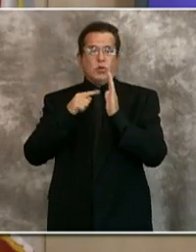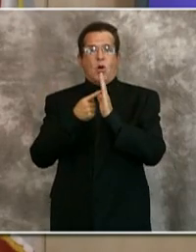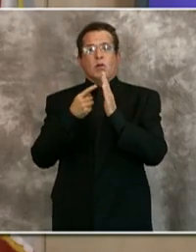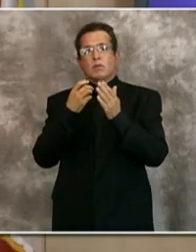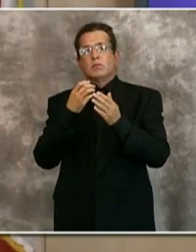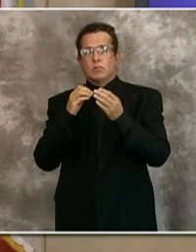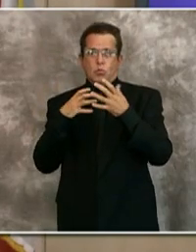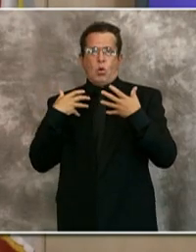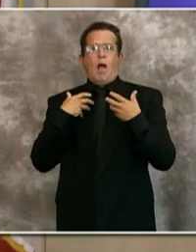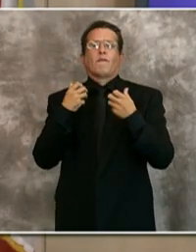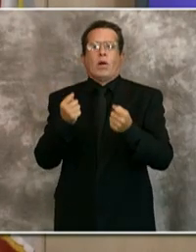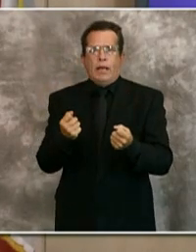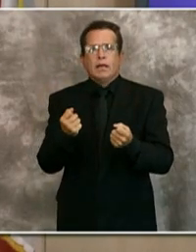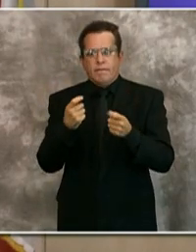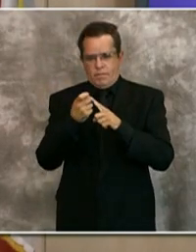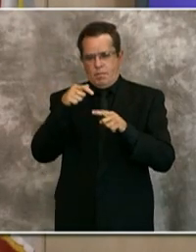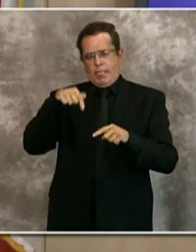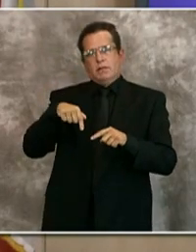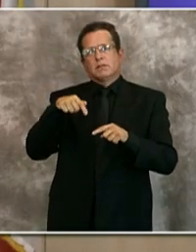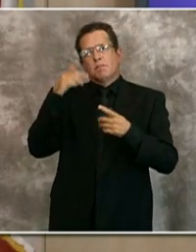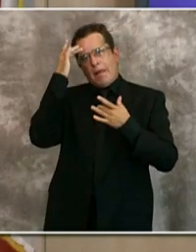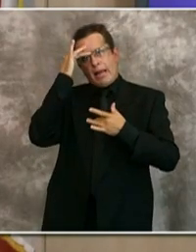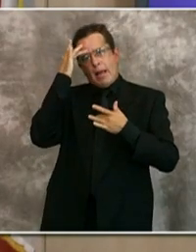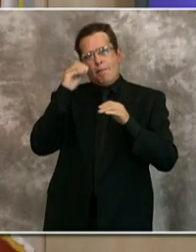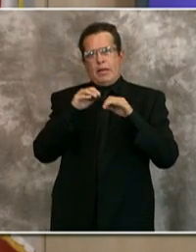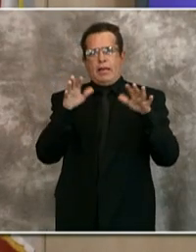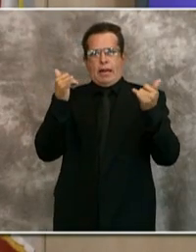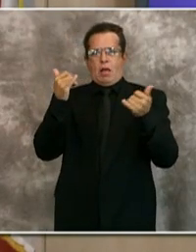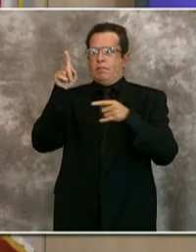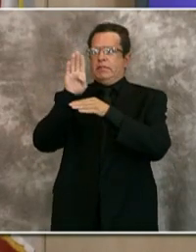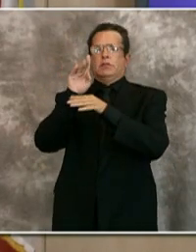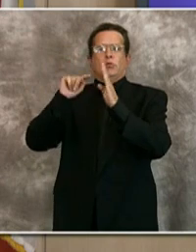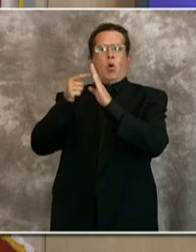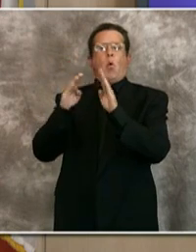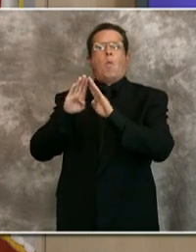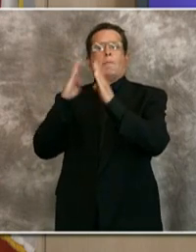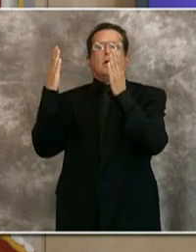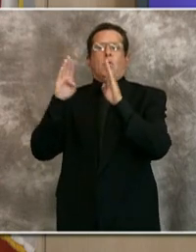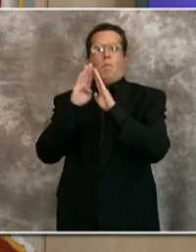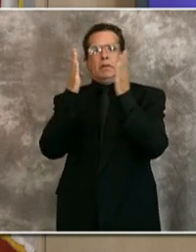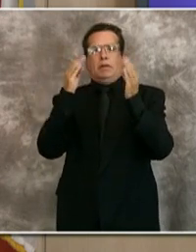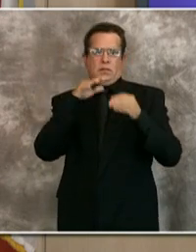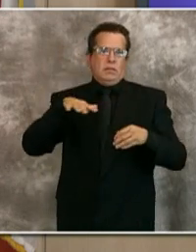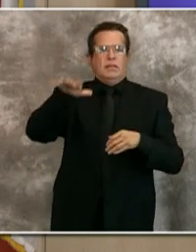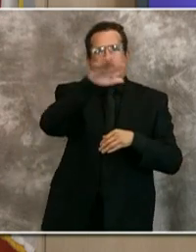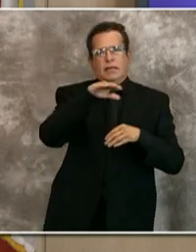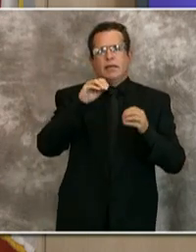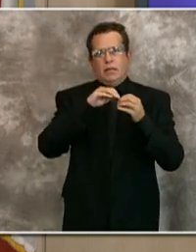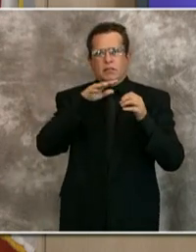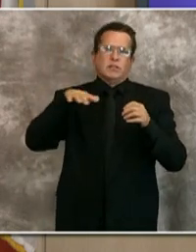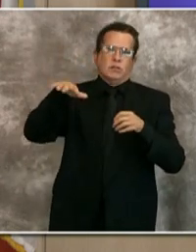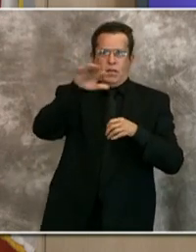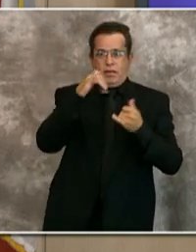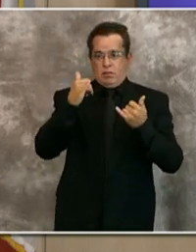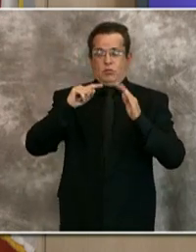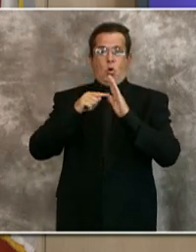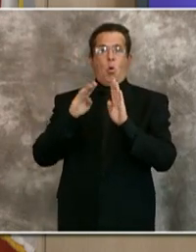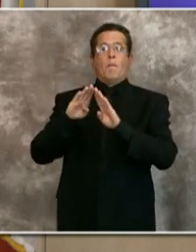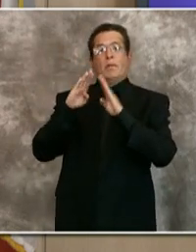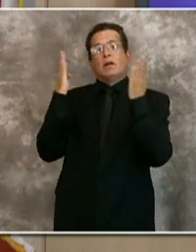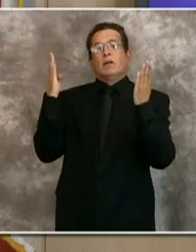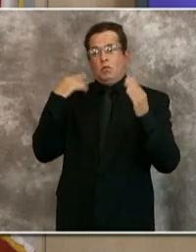phase from this pandemic. We have reopened businesses in several sectors of society. We've been able to do